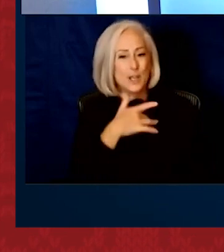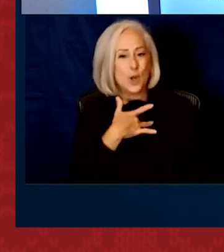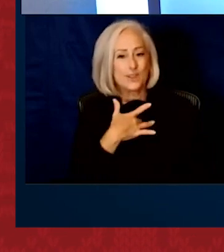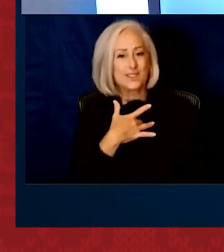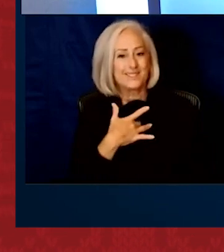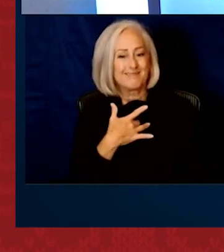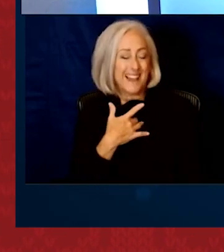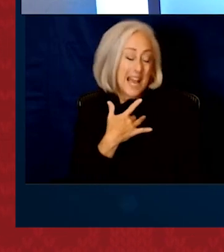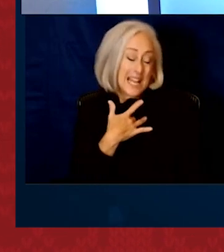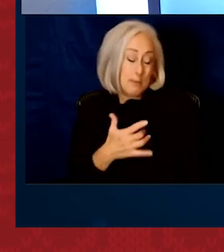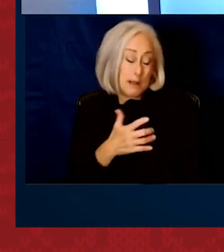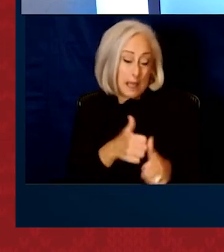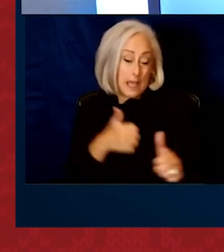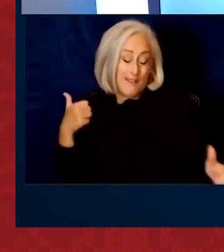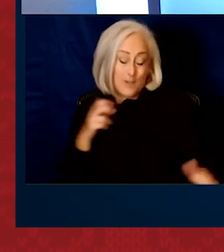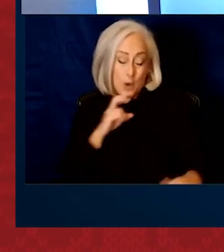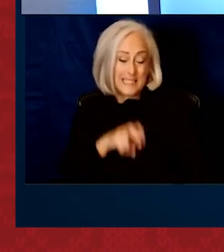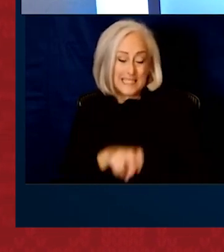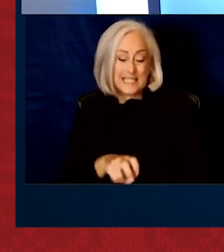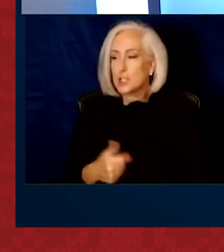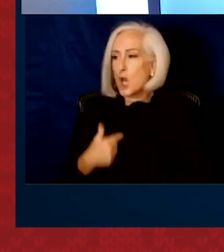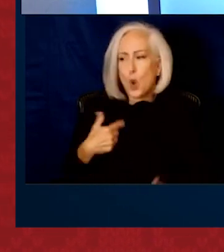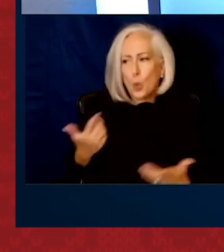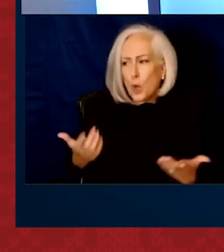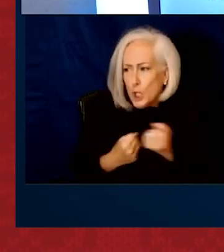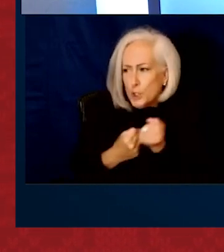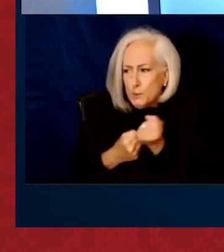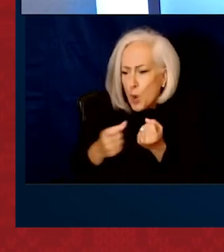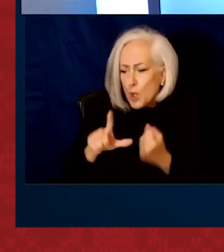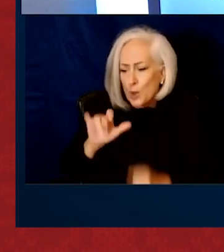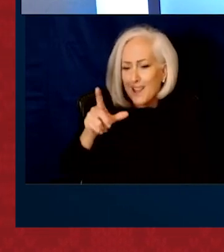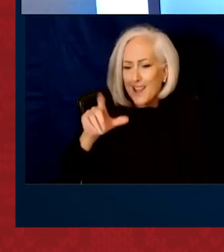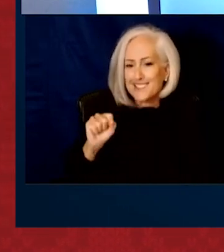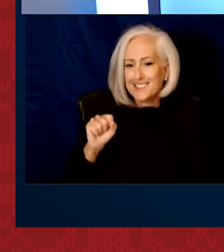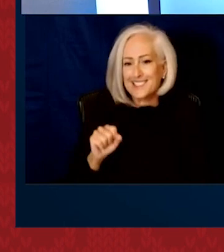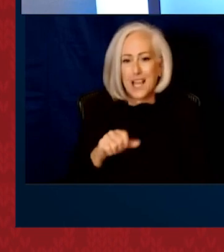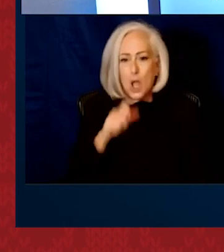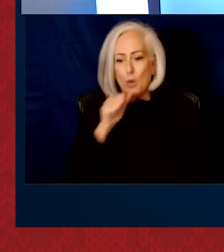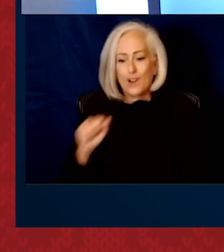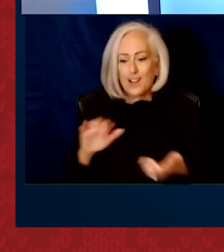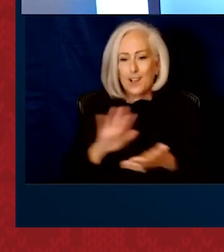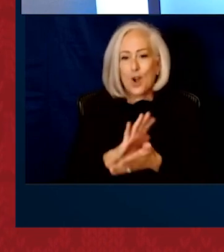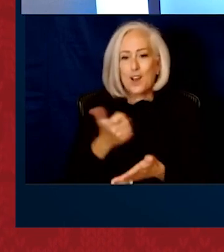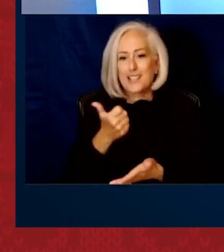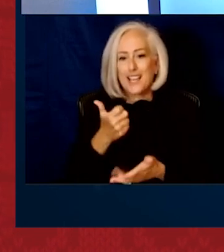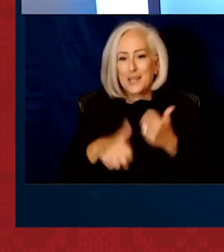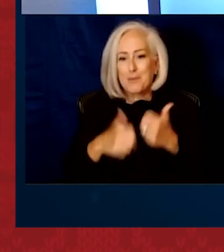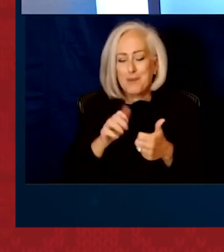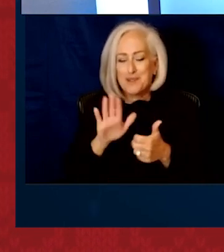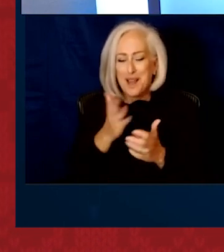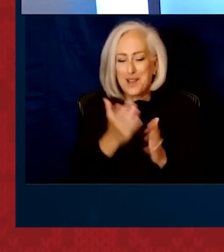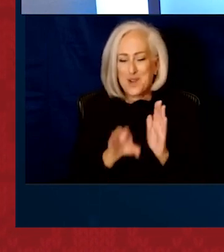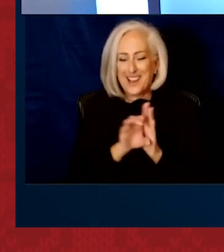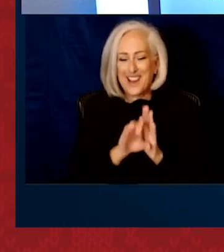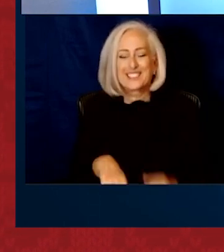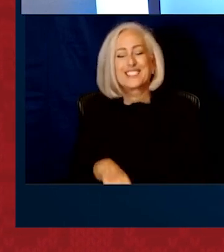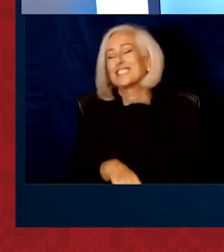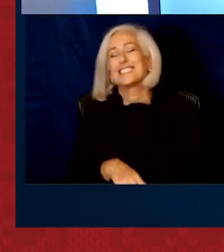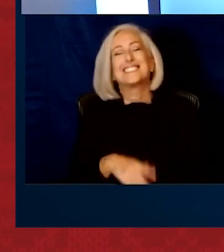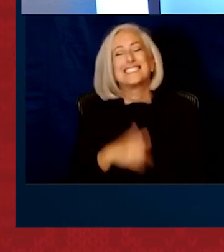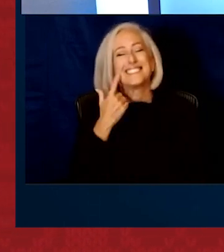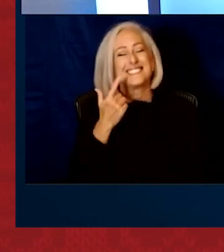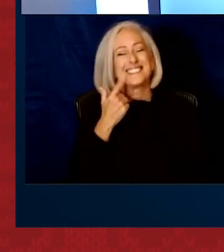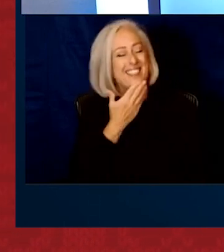right? Well, we're here for you, Alexis. We're not causing. We're not going to cause any aspersions on your character there, though. So. Yeah. Thank you.